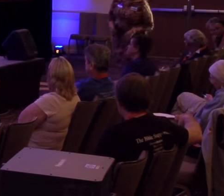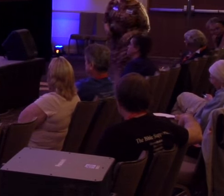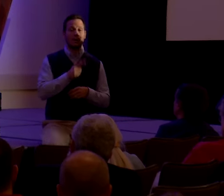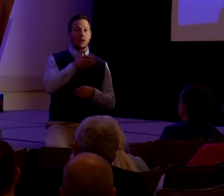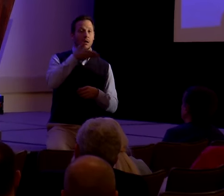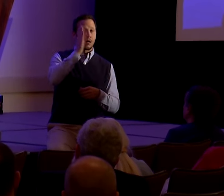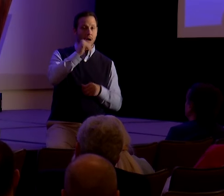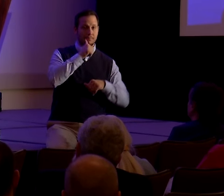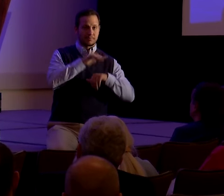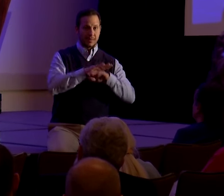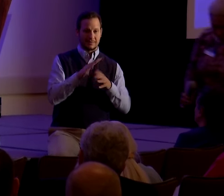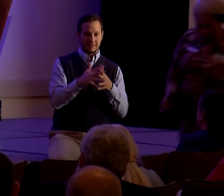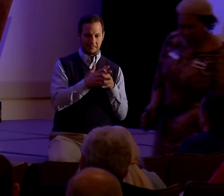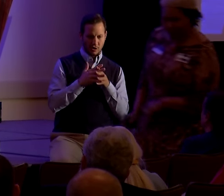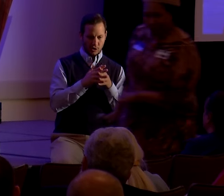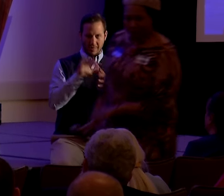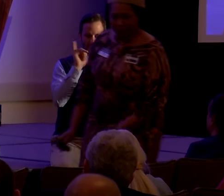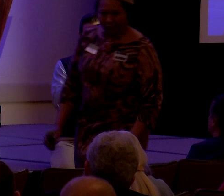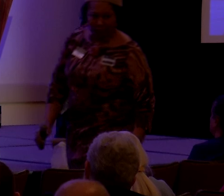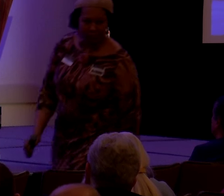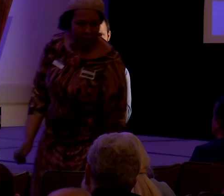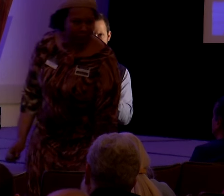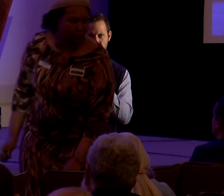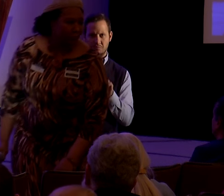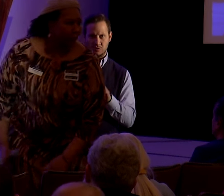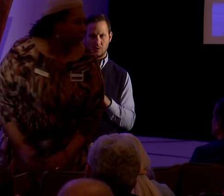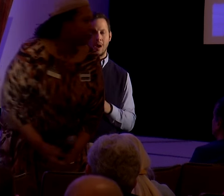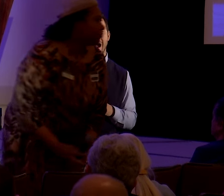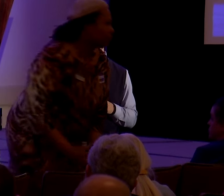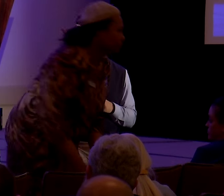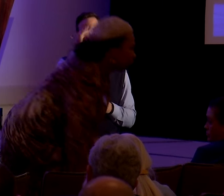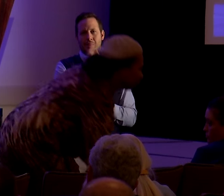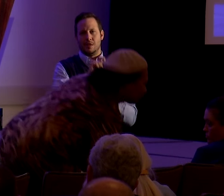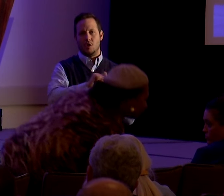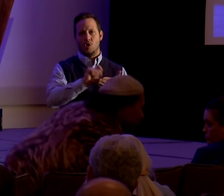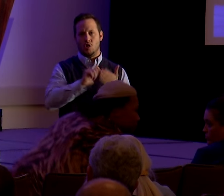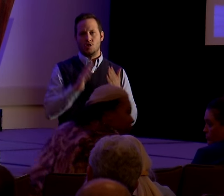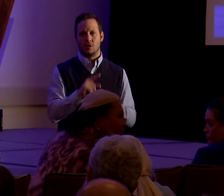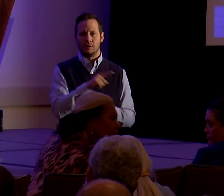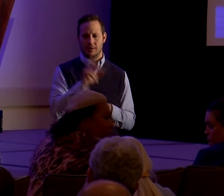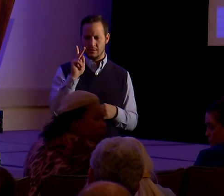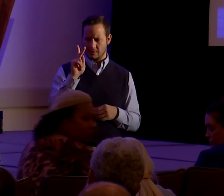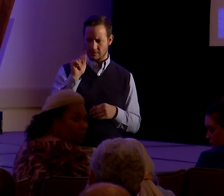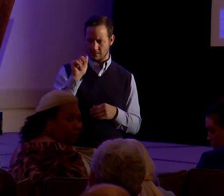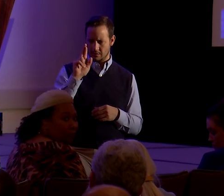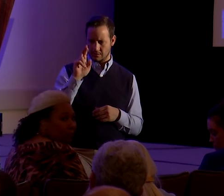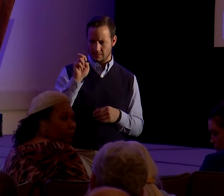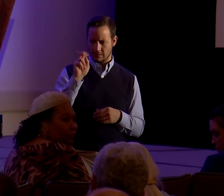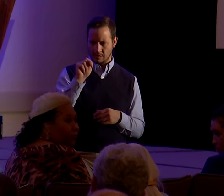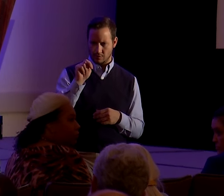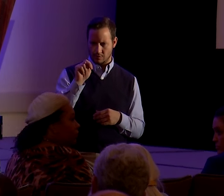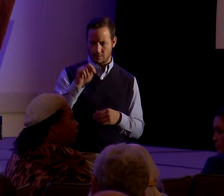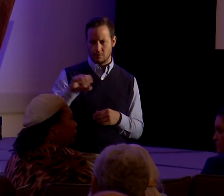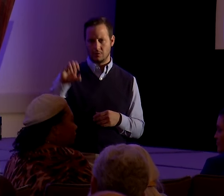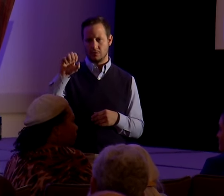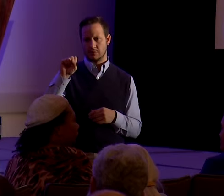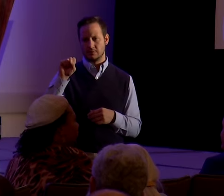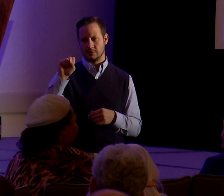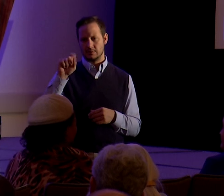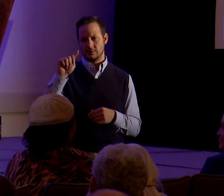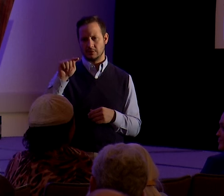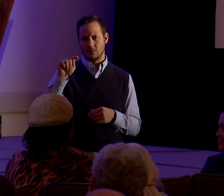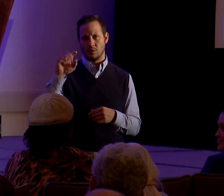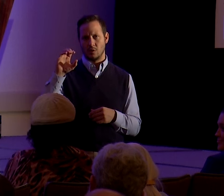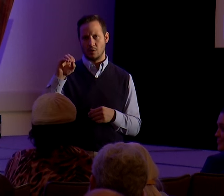America, it was just published about 2 months ago. I happen to know the author, that's why, and the author is Karen, K-A-R-E-N, Stolznow,